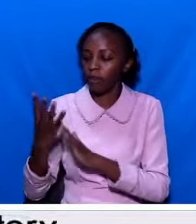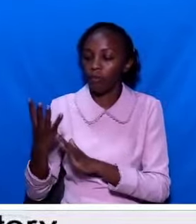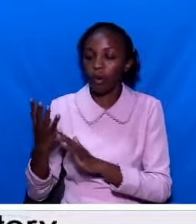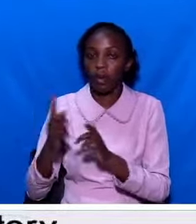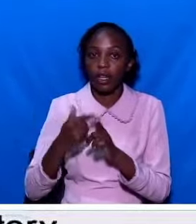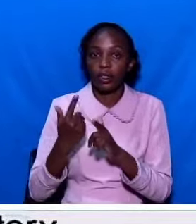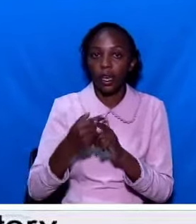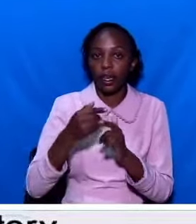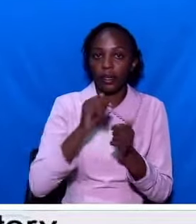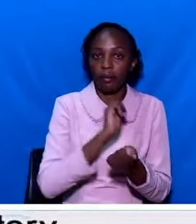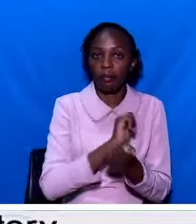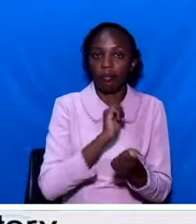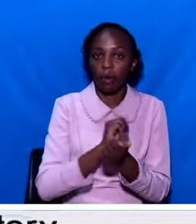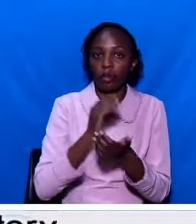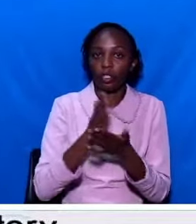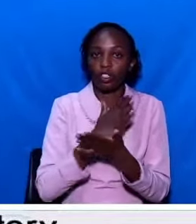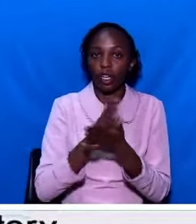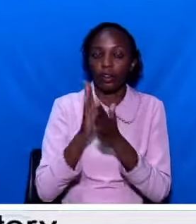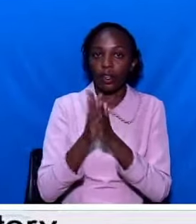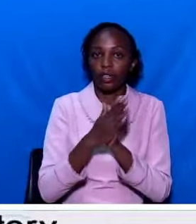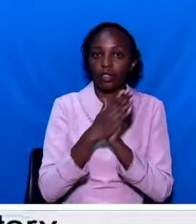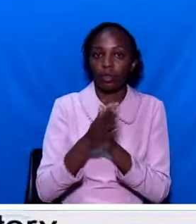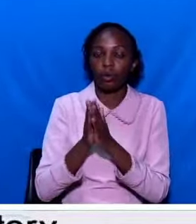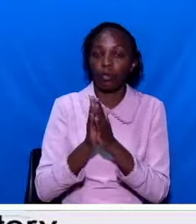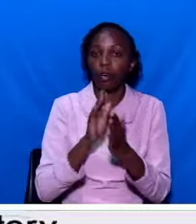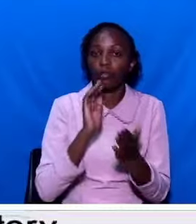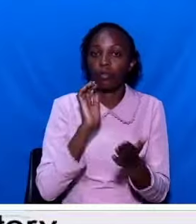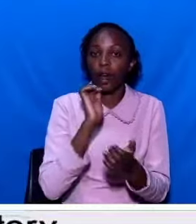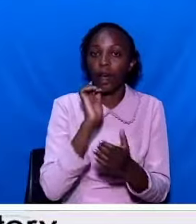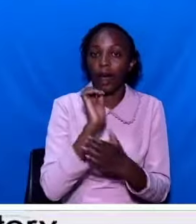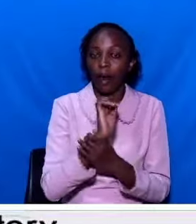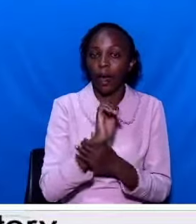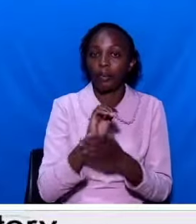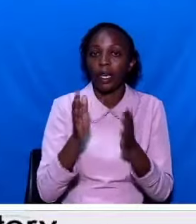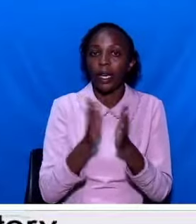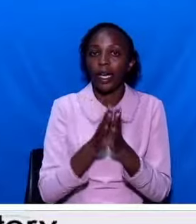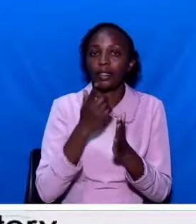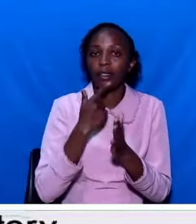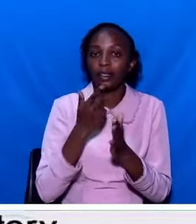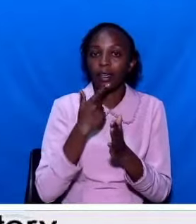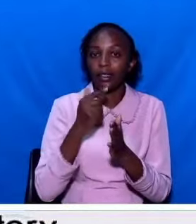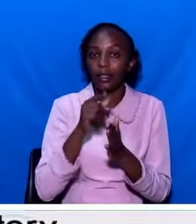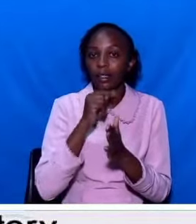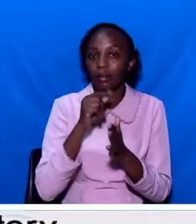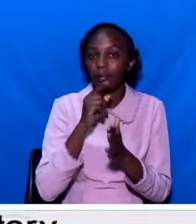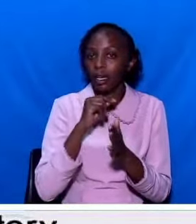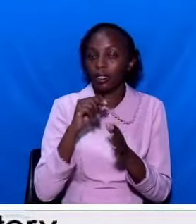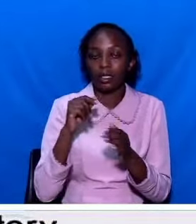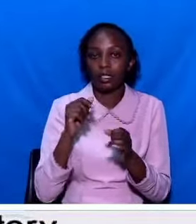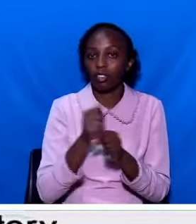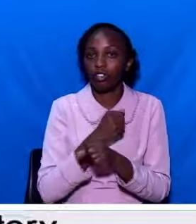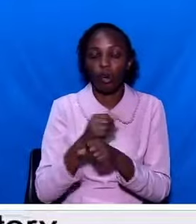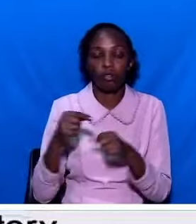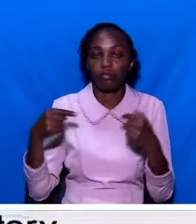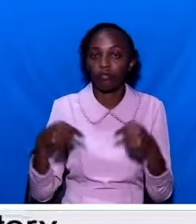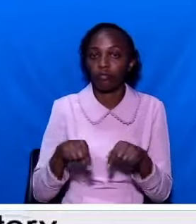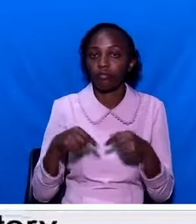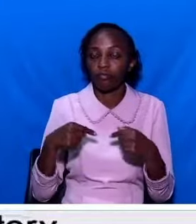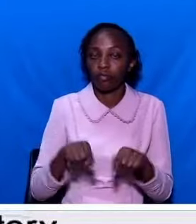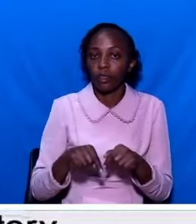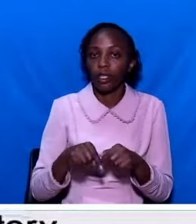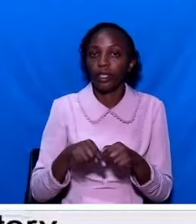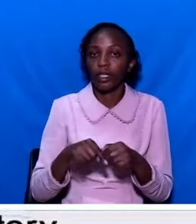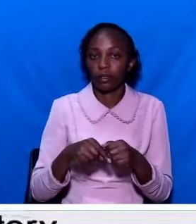Paul brings about the story of Abraham. And he says this man did not waver in faith. In chapter 4, he says he